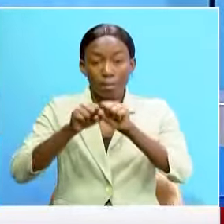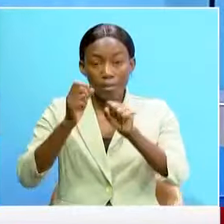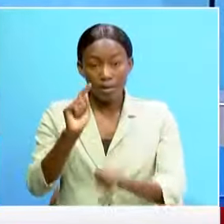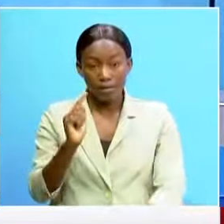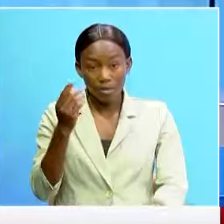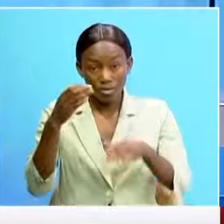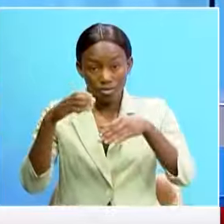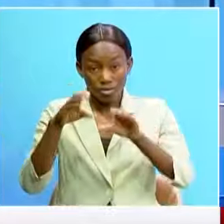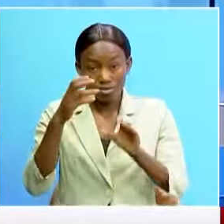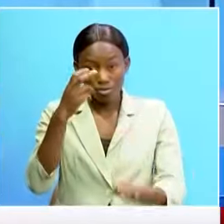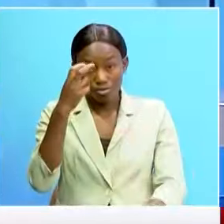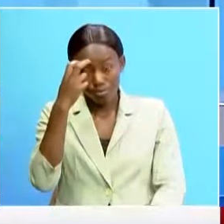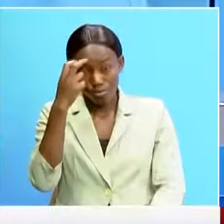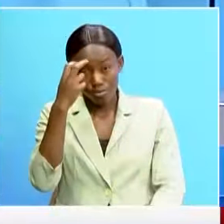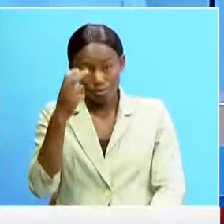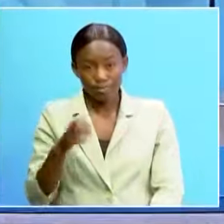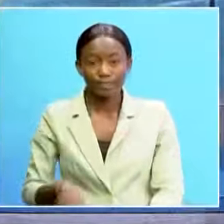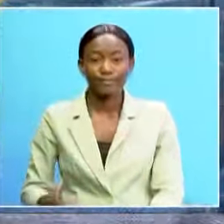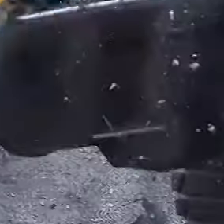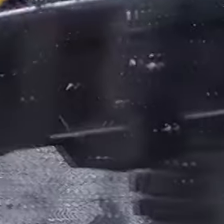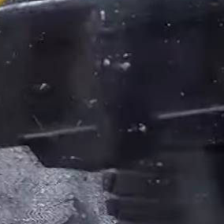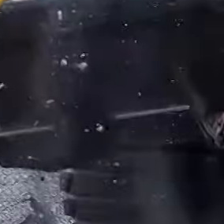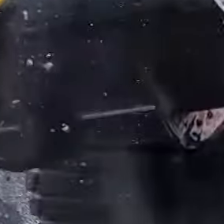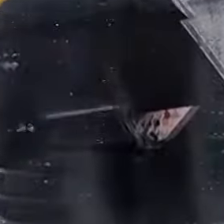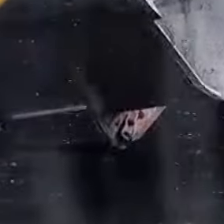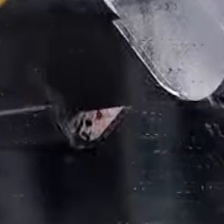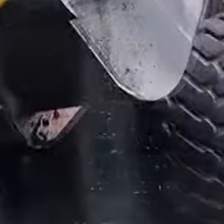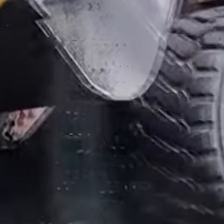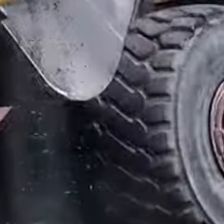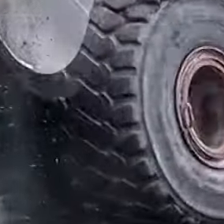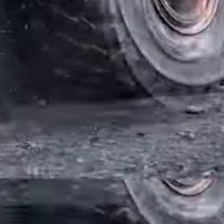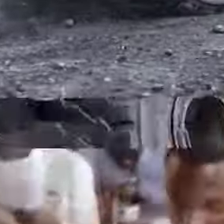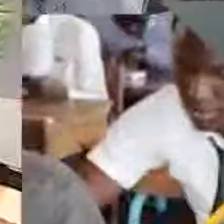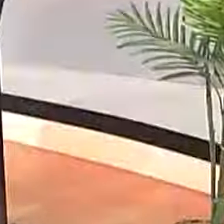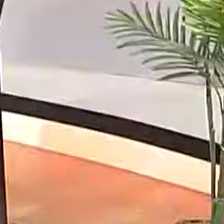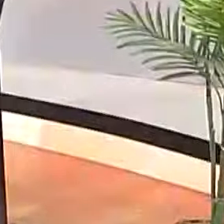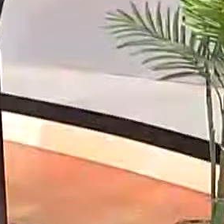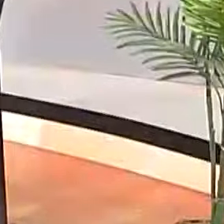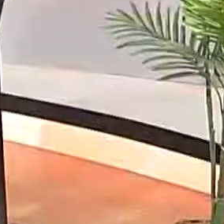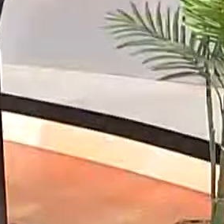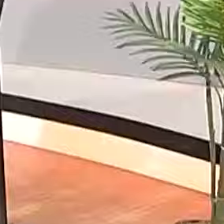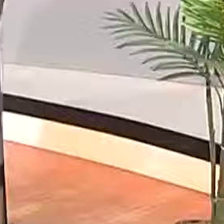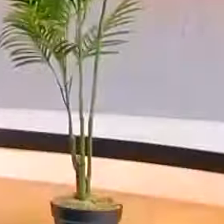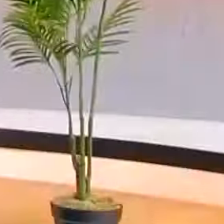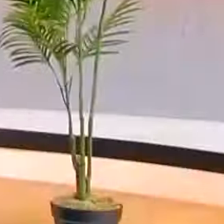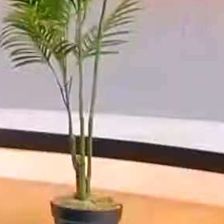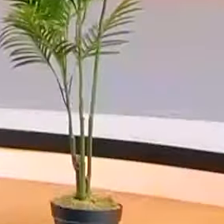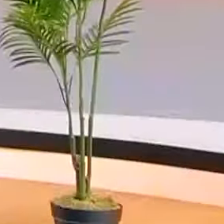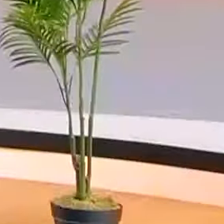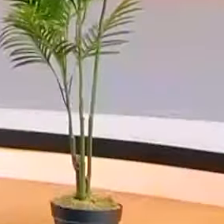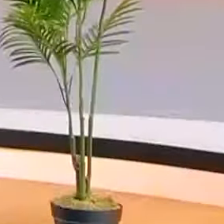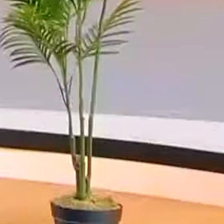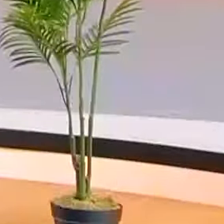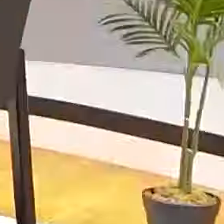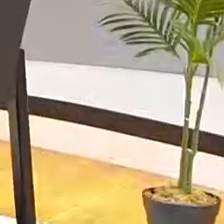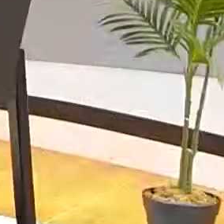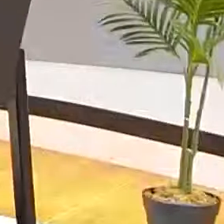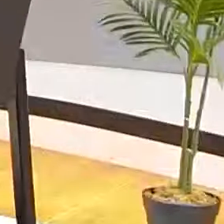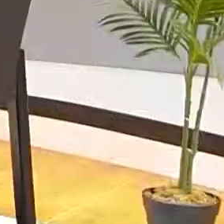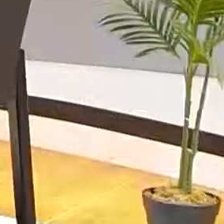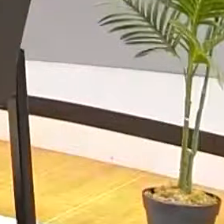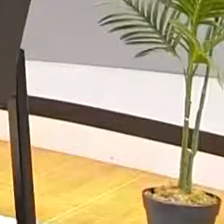break. More stories still to come. Zambia Today is a program that keeps you informed on various government